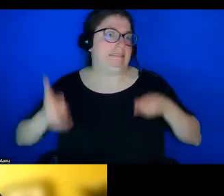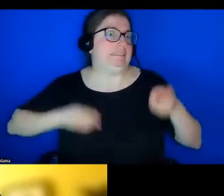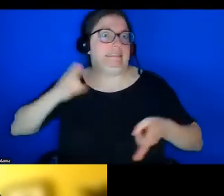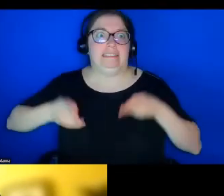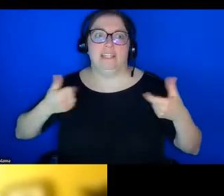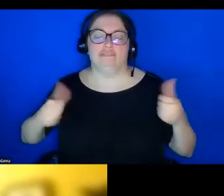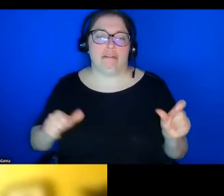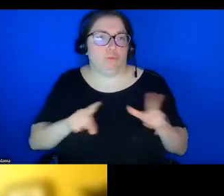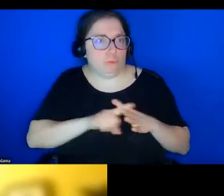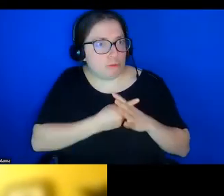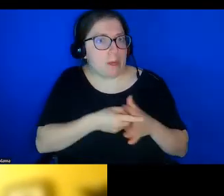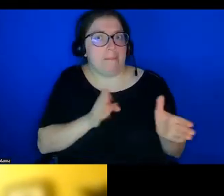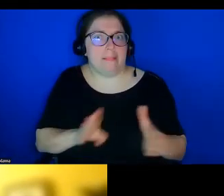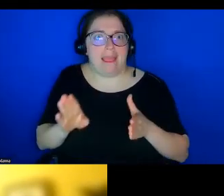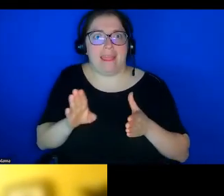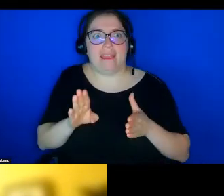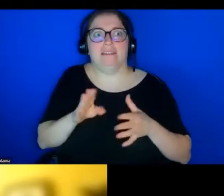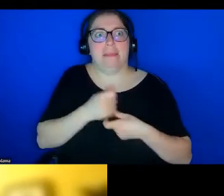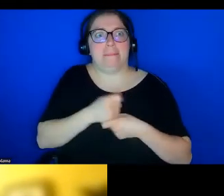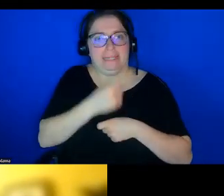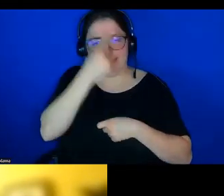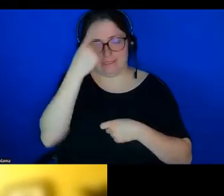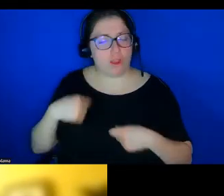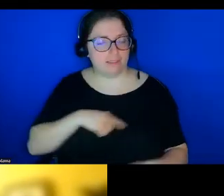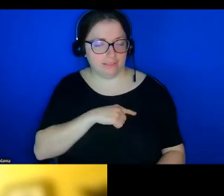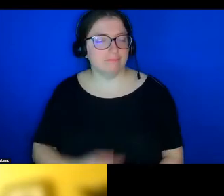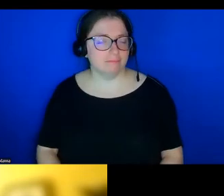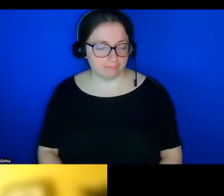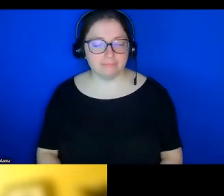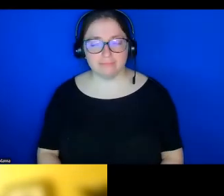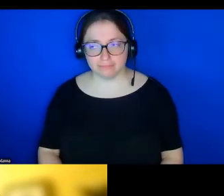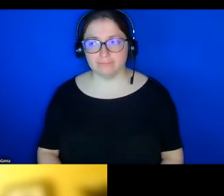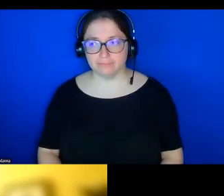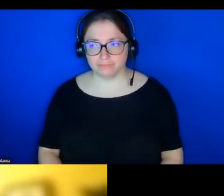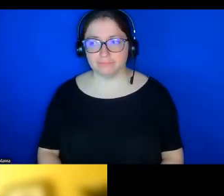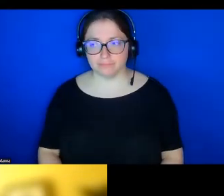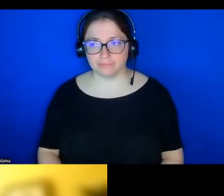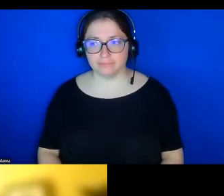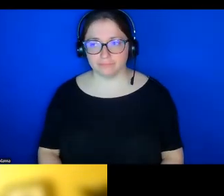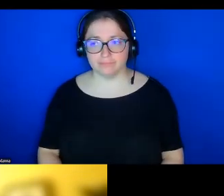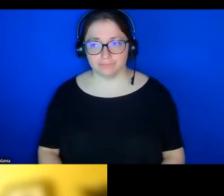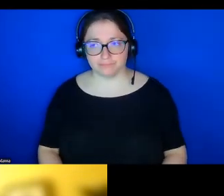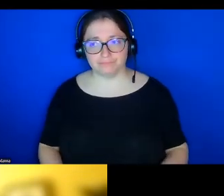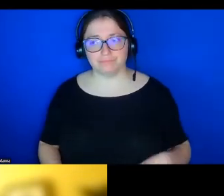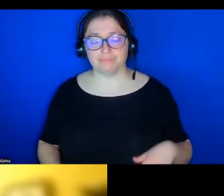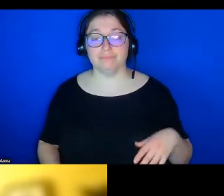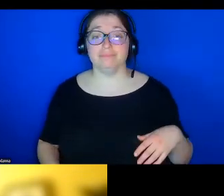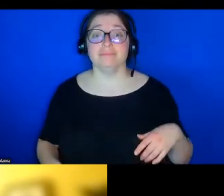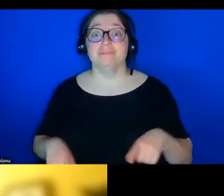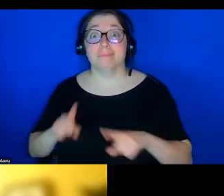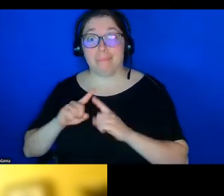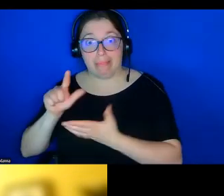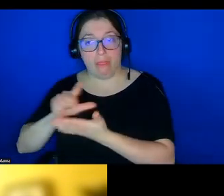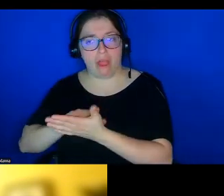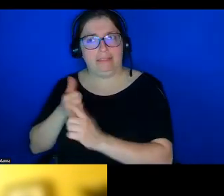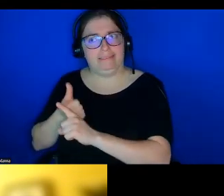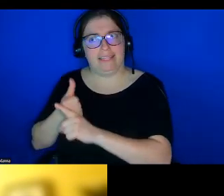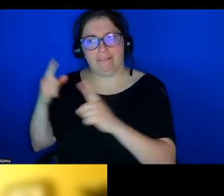starting a plan that makes a lot of sense to uh implement a fairly complicated series of laws